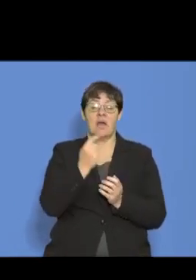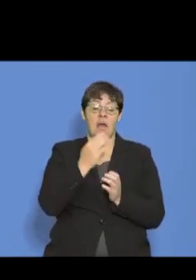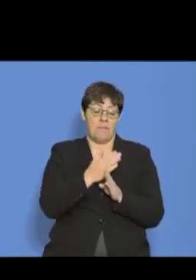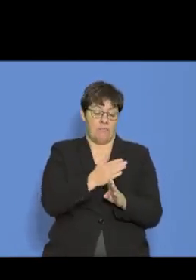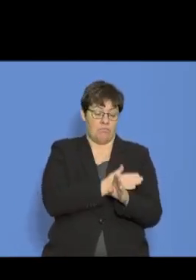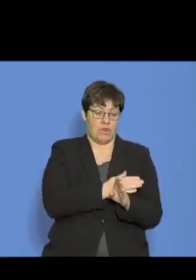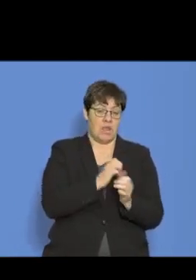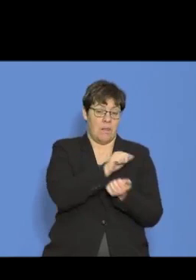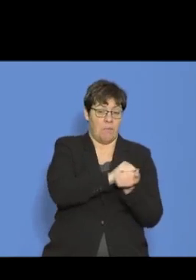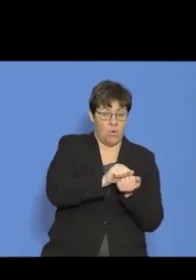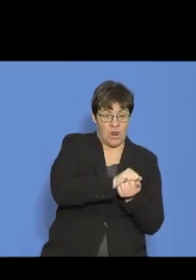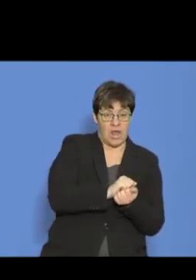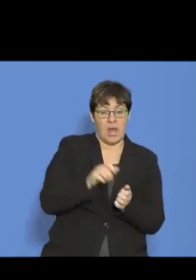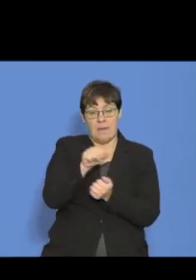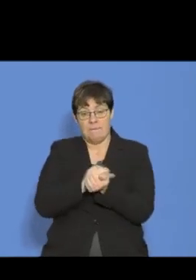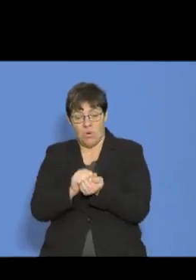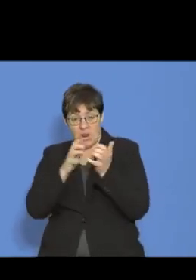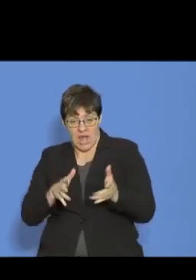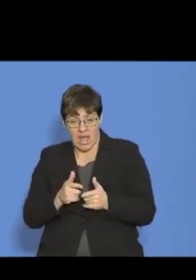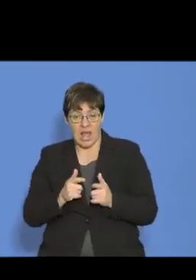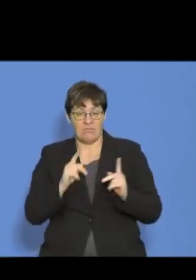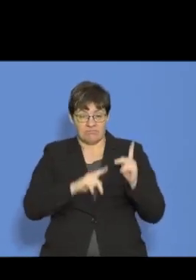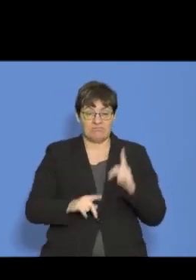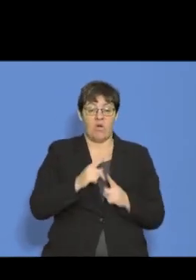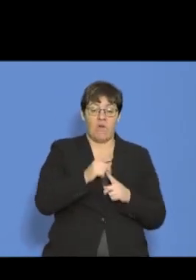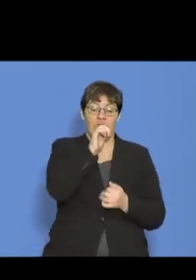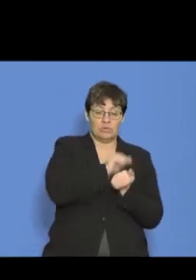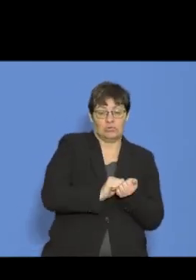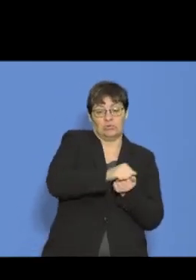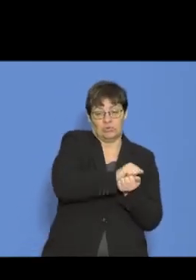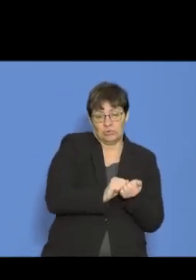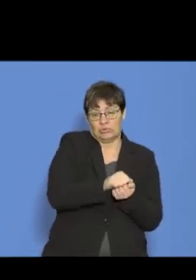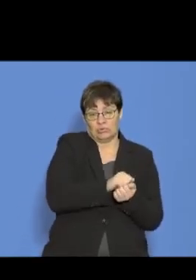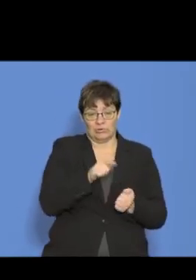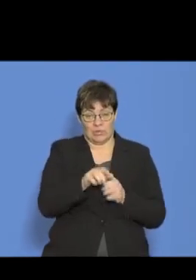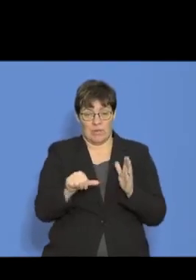and premolars that play an important role in the physical process of chewing.